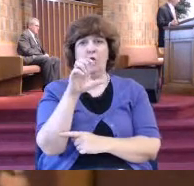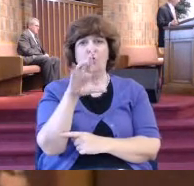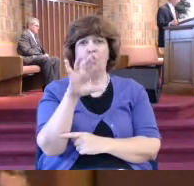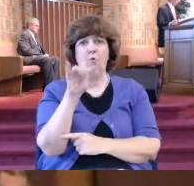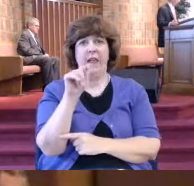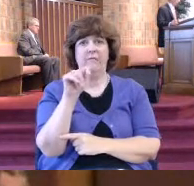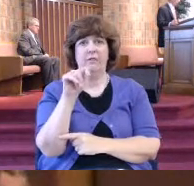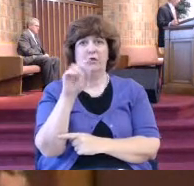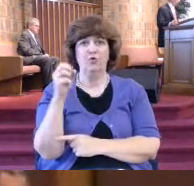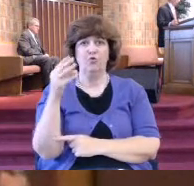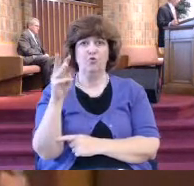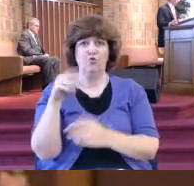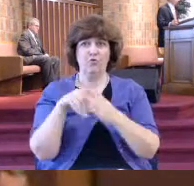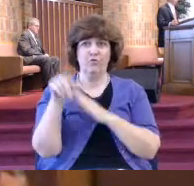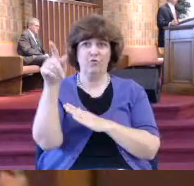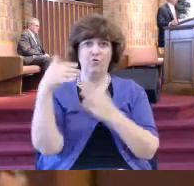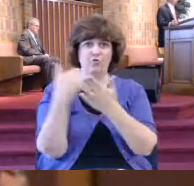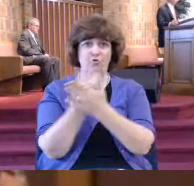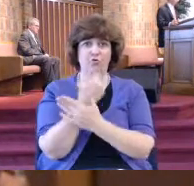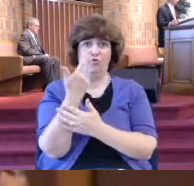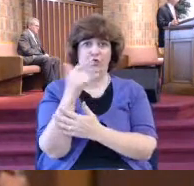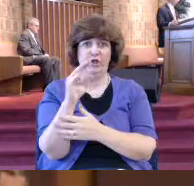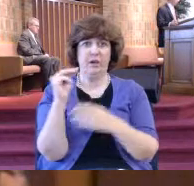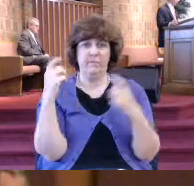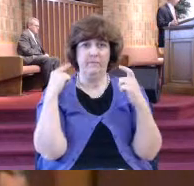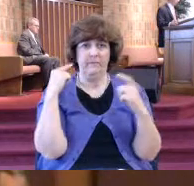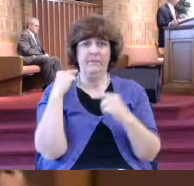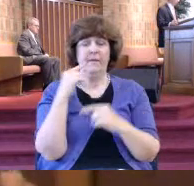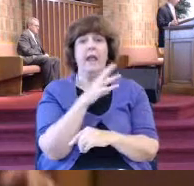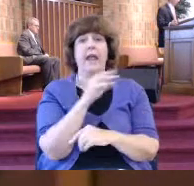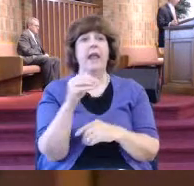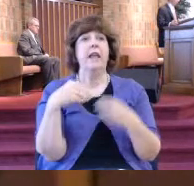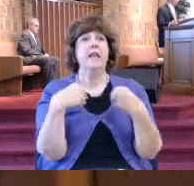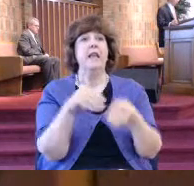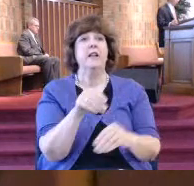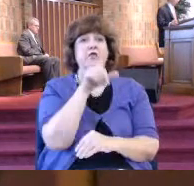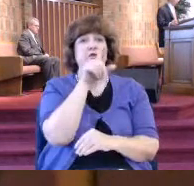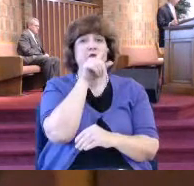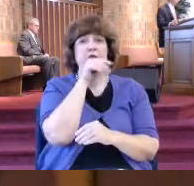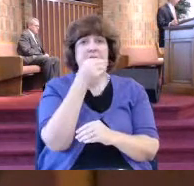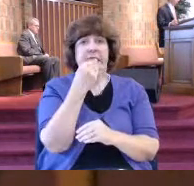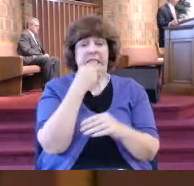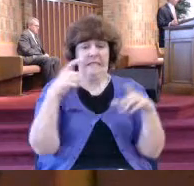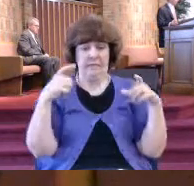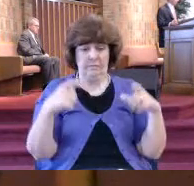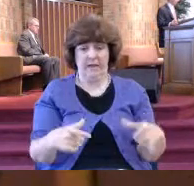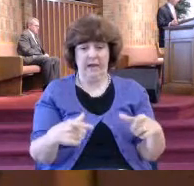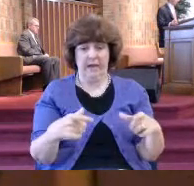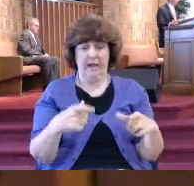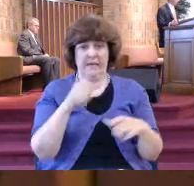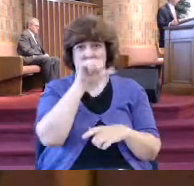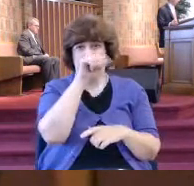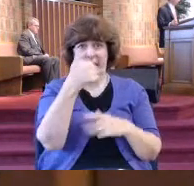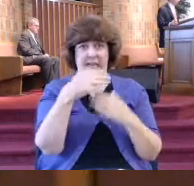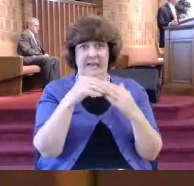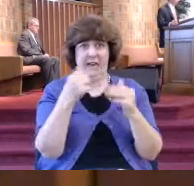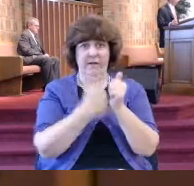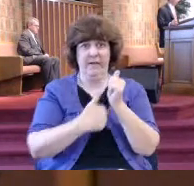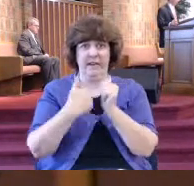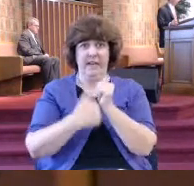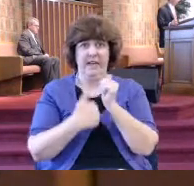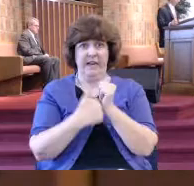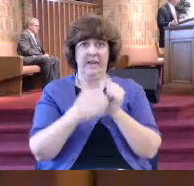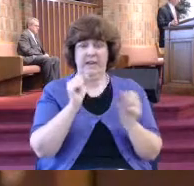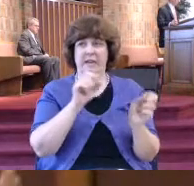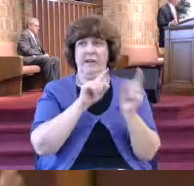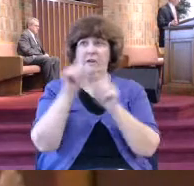Madison County. Also, they're selling chicken dinner plates for $10 each, and you can pick those up from 11 to 1 a Saturday